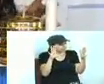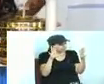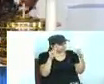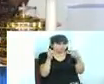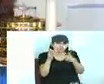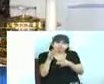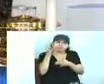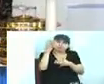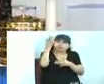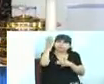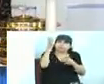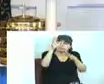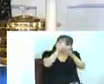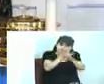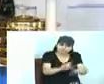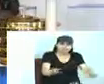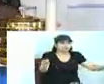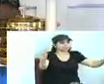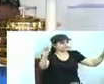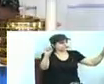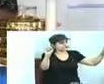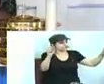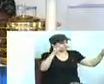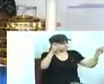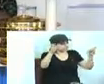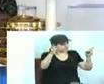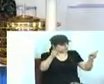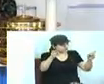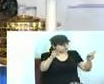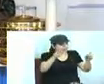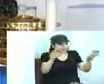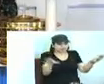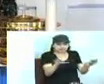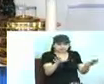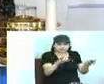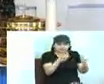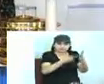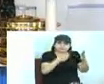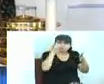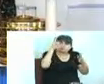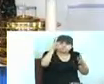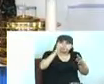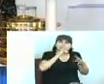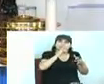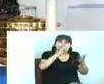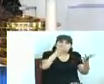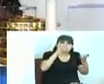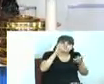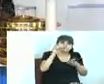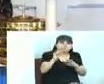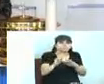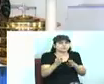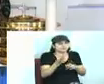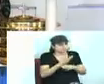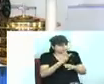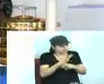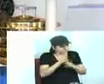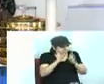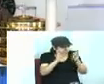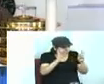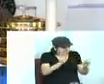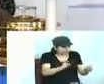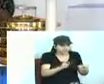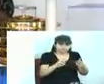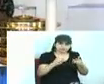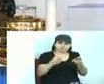you take over our lives and do what you really want to do with us? Use the gifts that